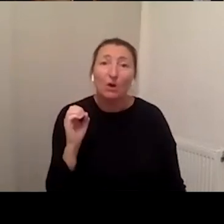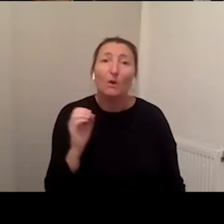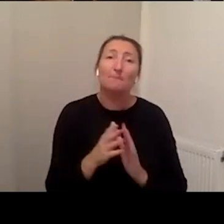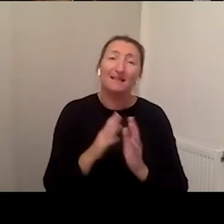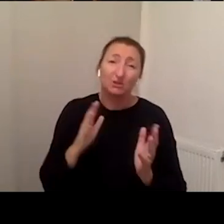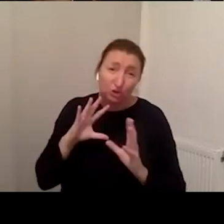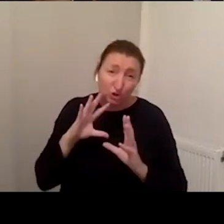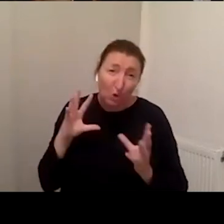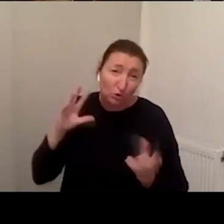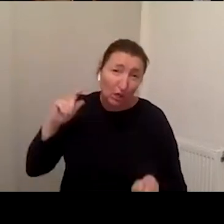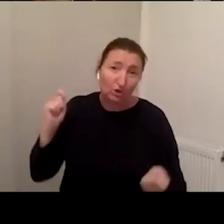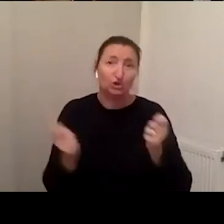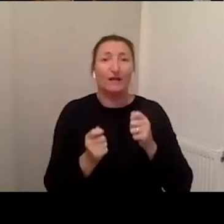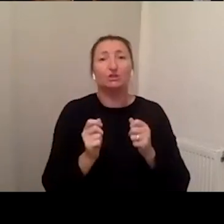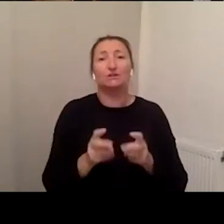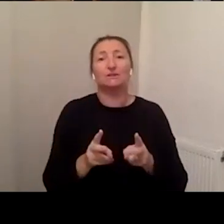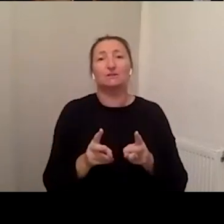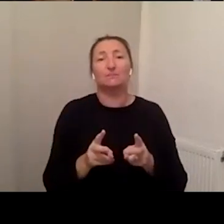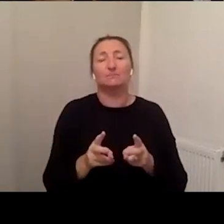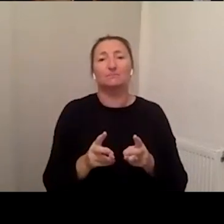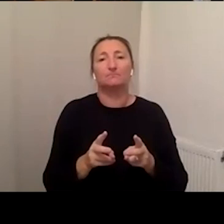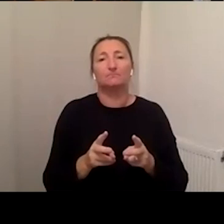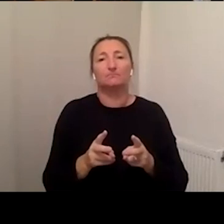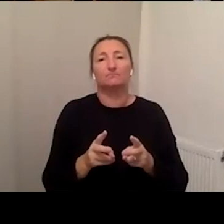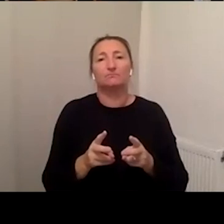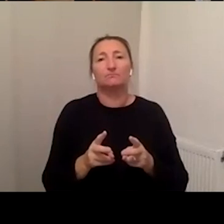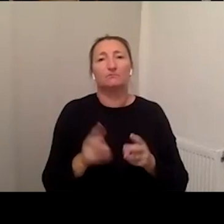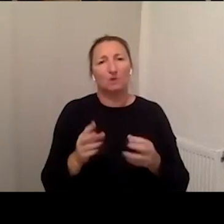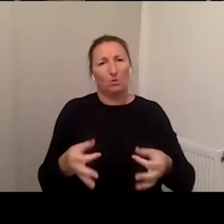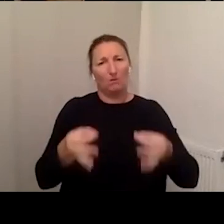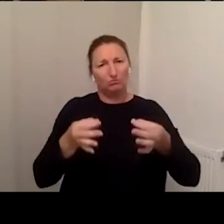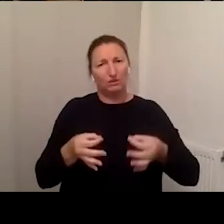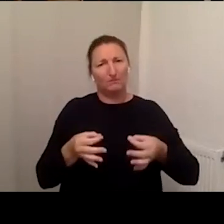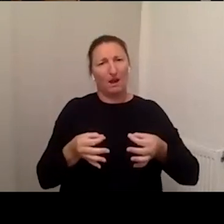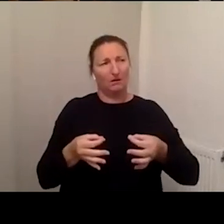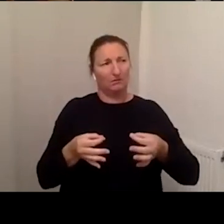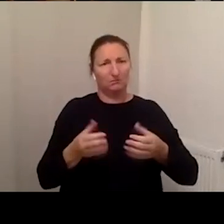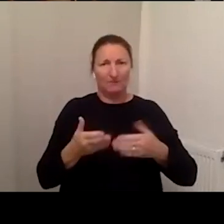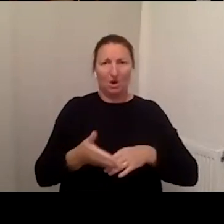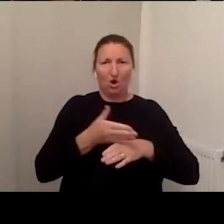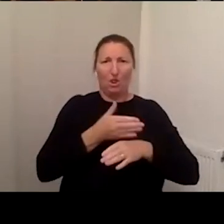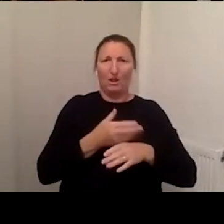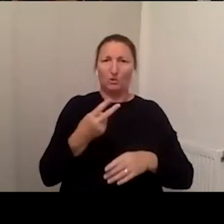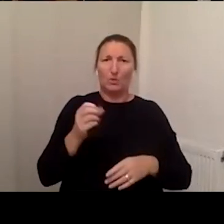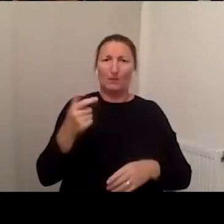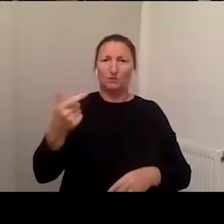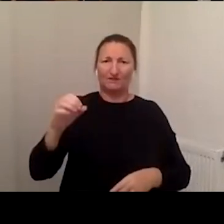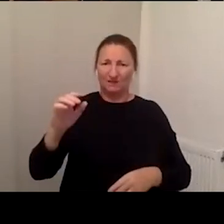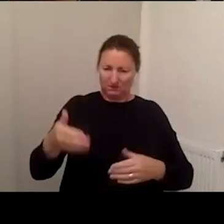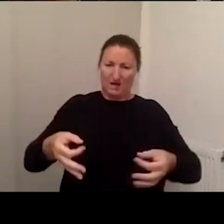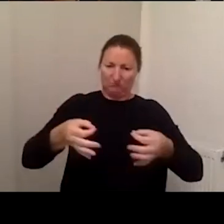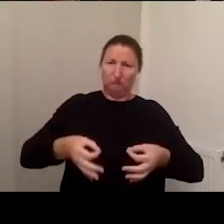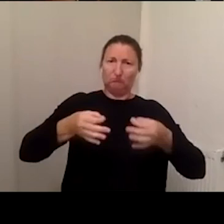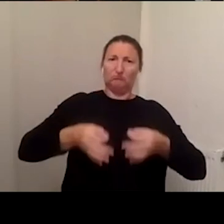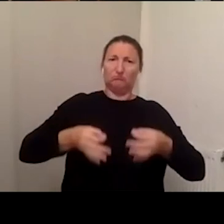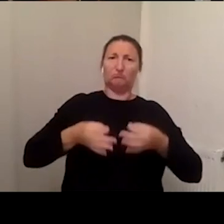system. And then, of course, we should discuss, hey, can it not be 2070? Could we negotiate a little bit earlier, right? That is still to do.